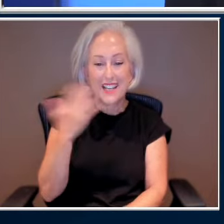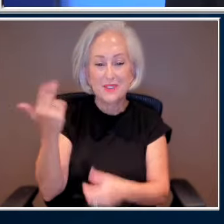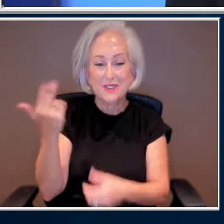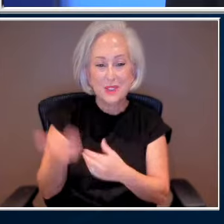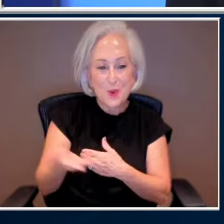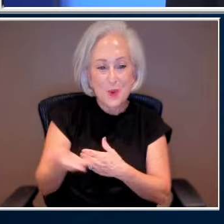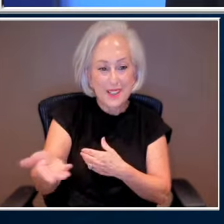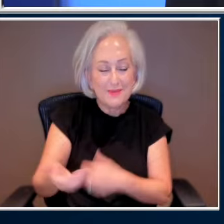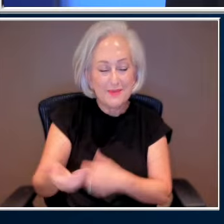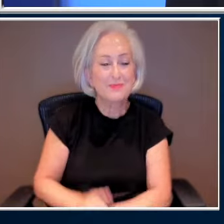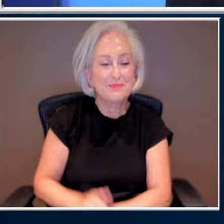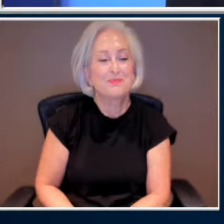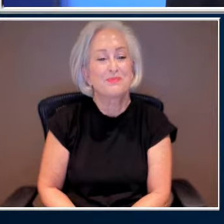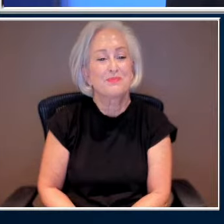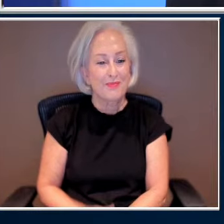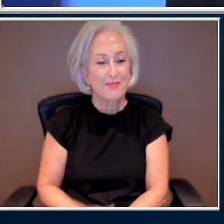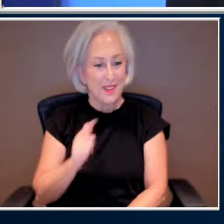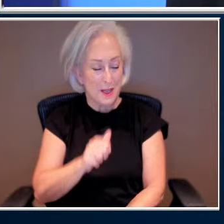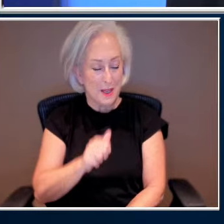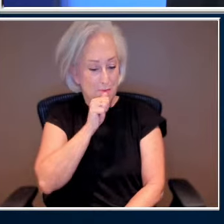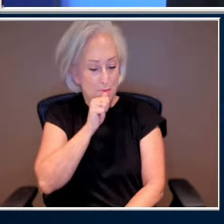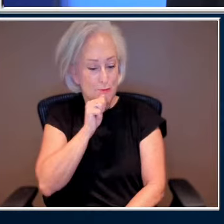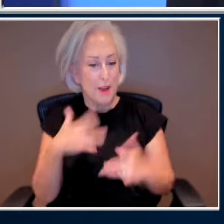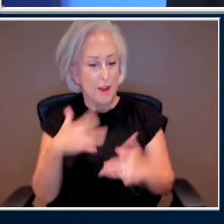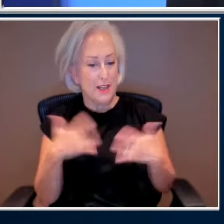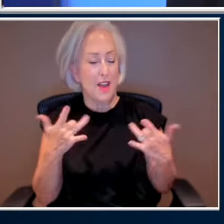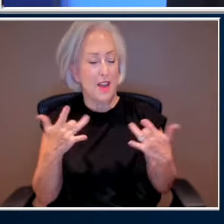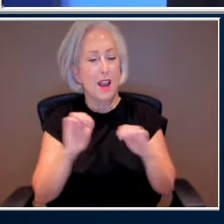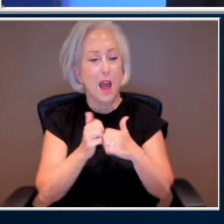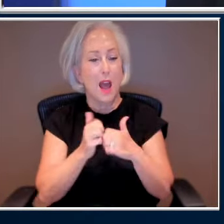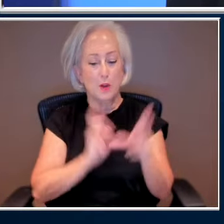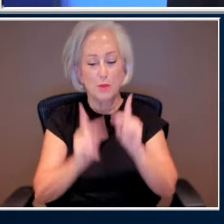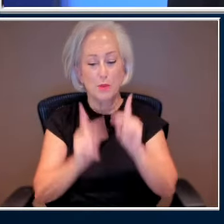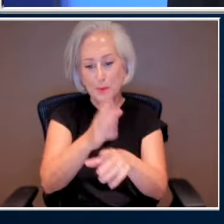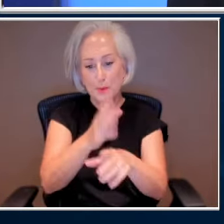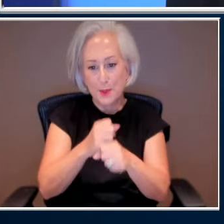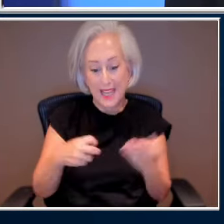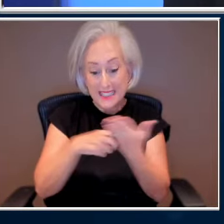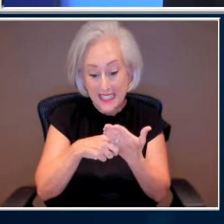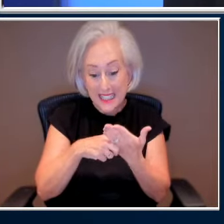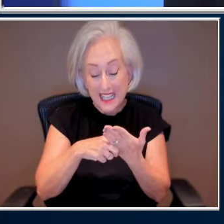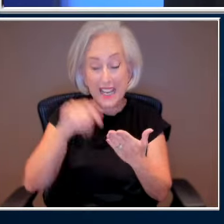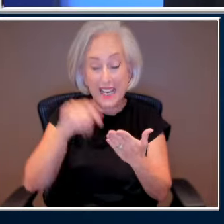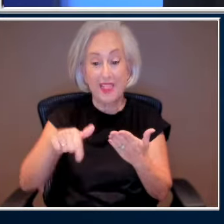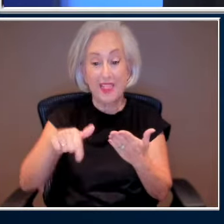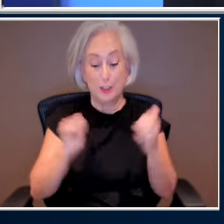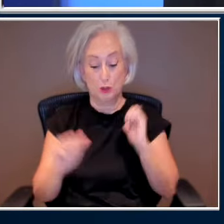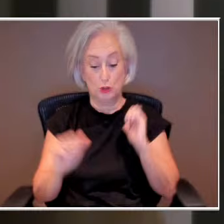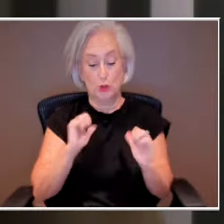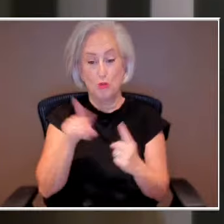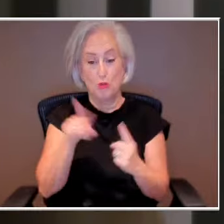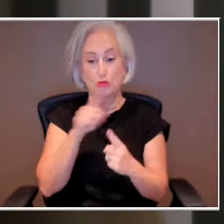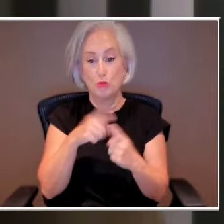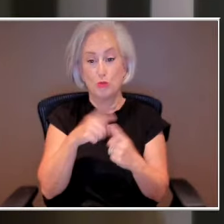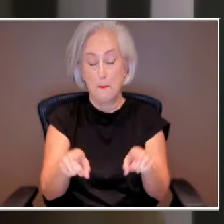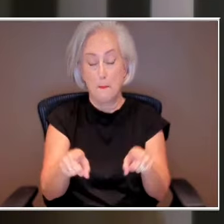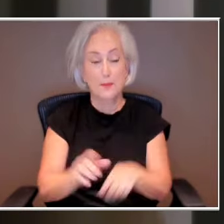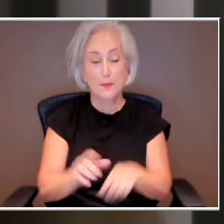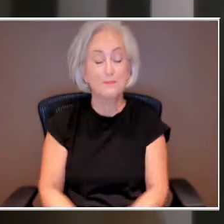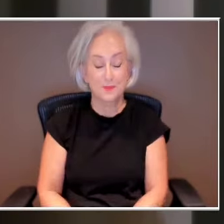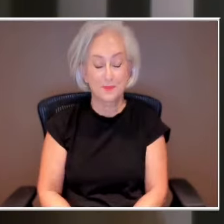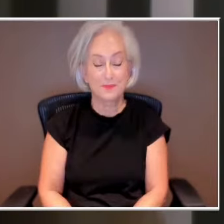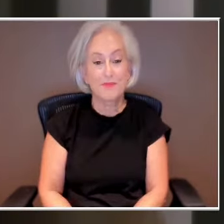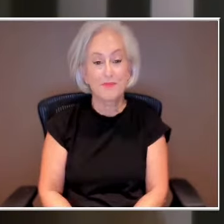private event, of course, but how does the public get a ticket? And when is this year's show? Tell us all about it. Yes. So the show is